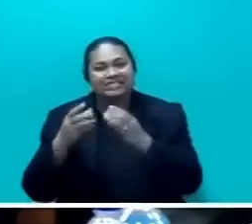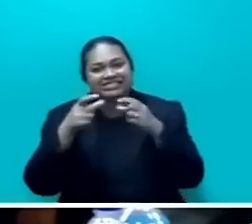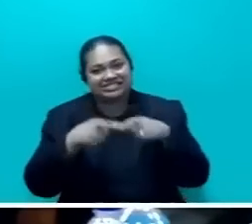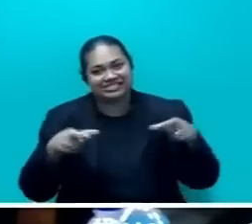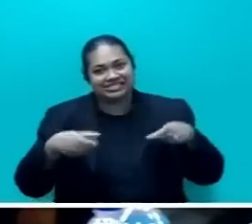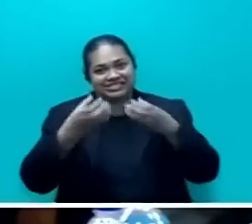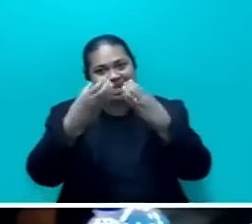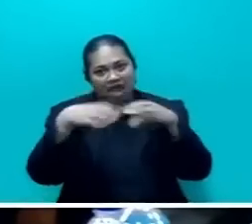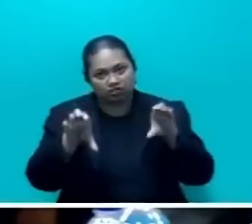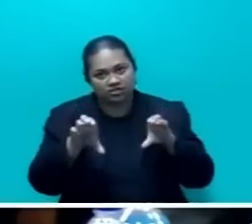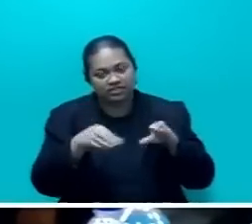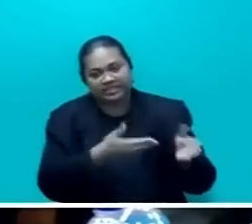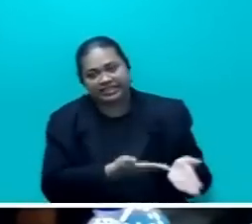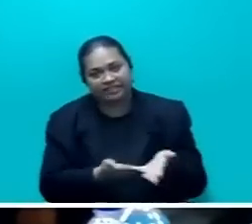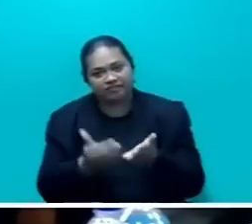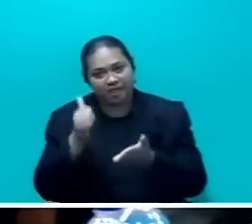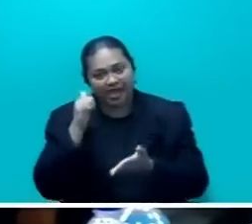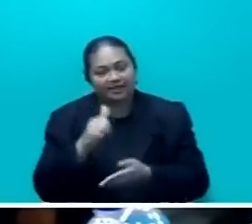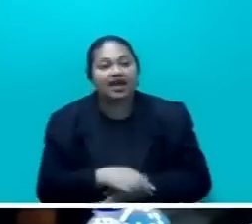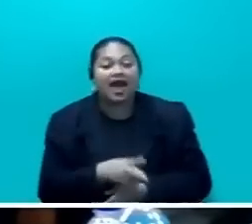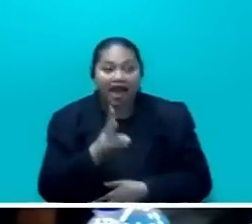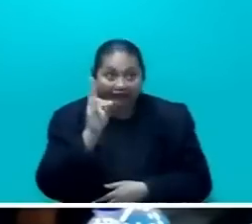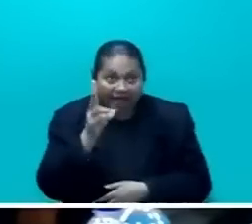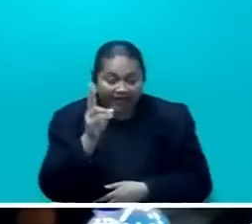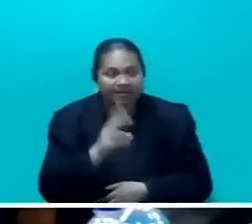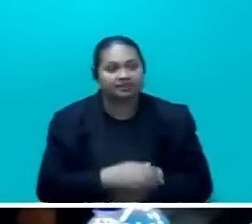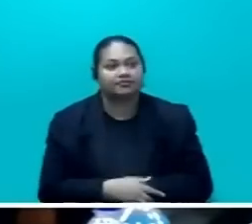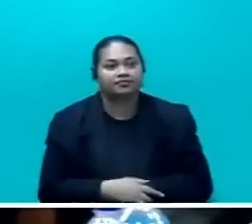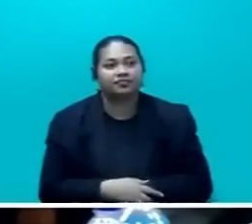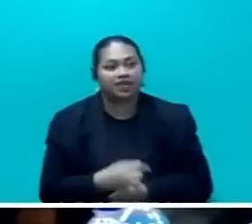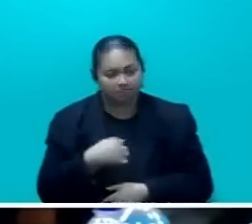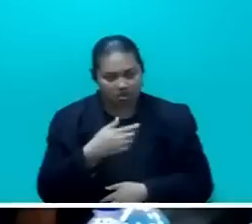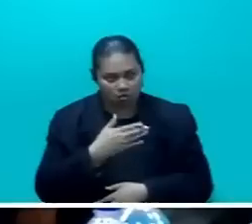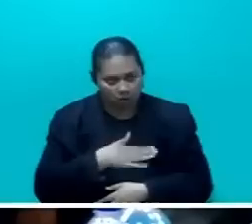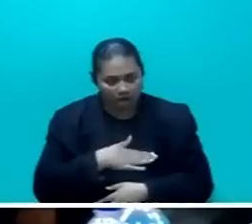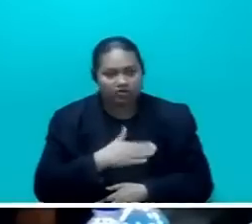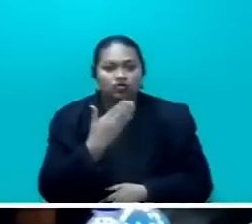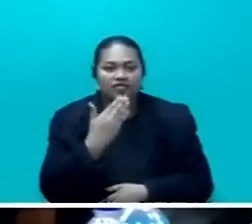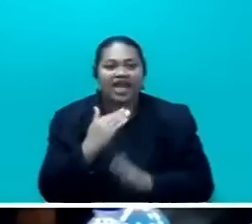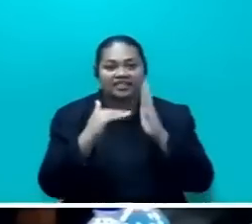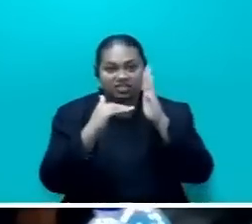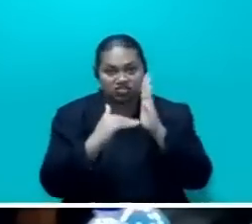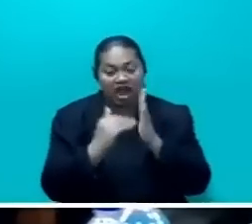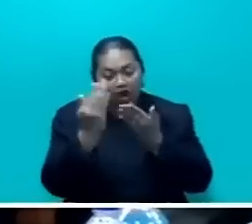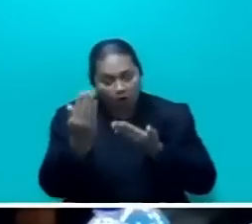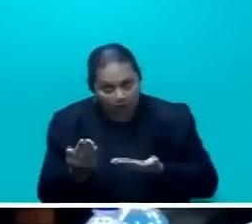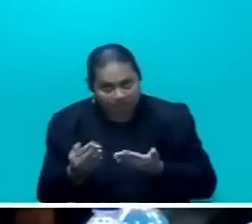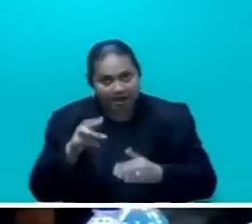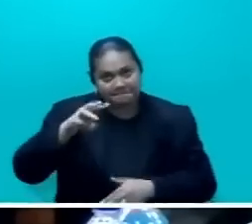be restored, Mr. Speaker. So once again, I want to thank the Chair, the honourable members of the committee